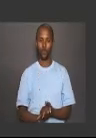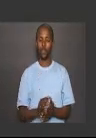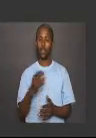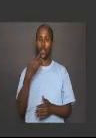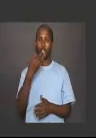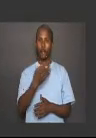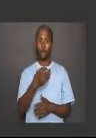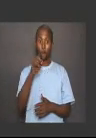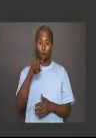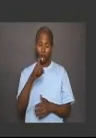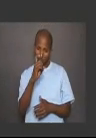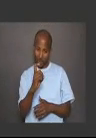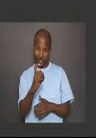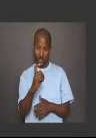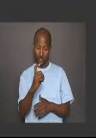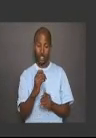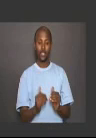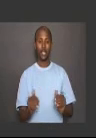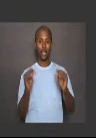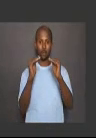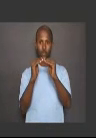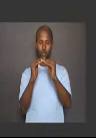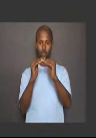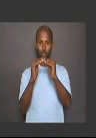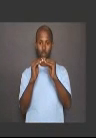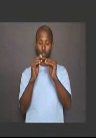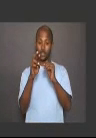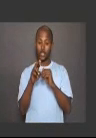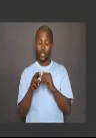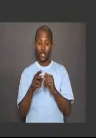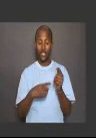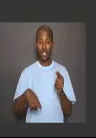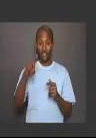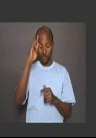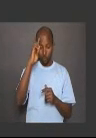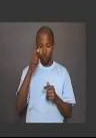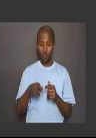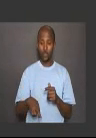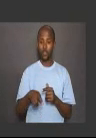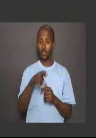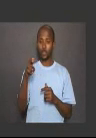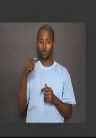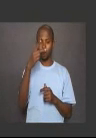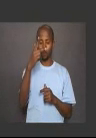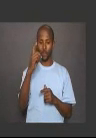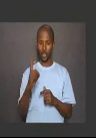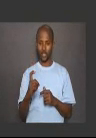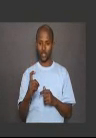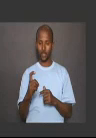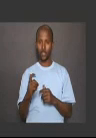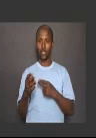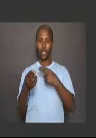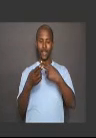F prime of x equals the derivative of the cube root